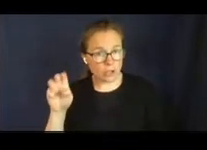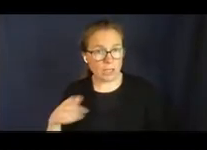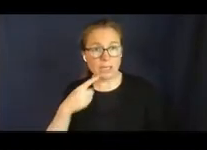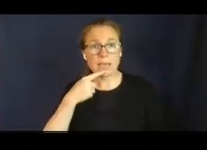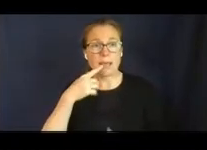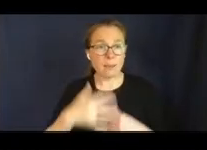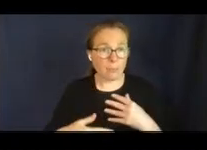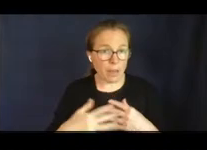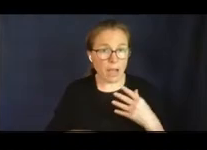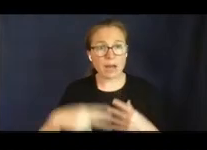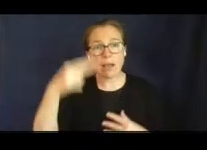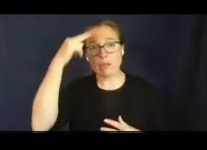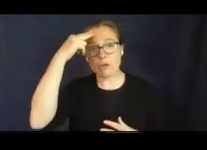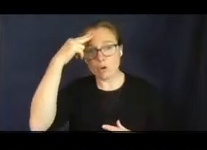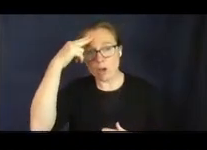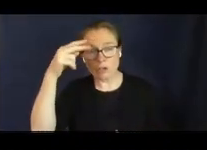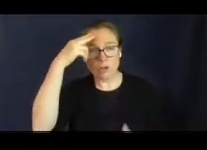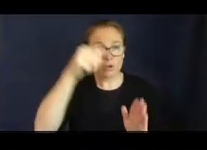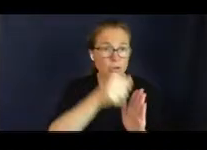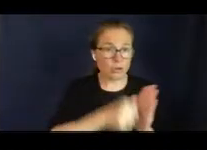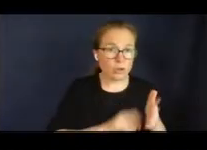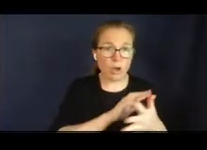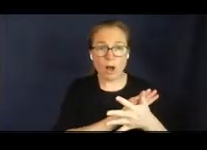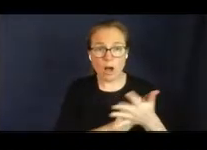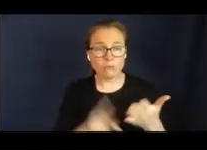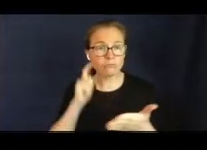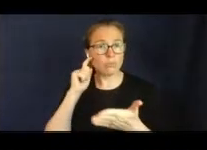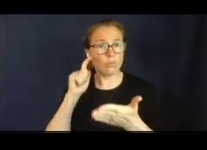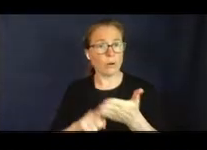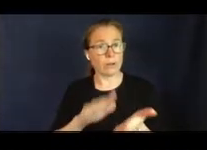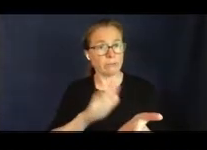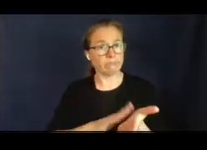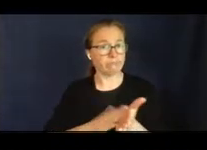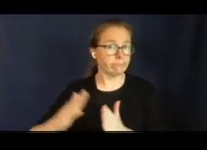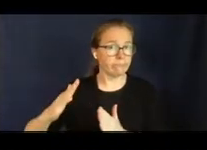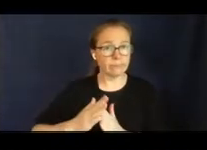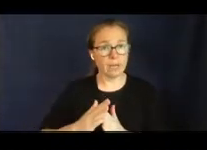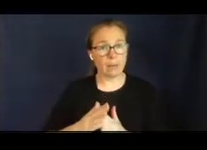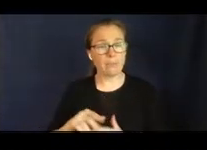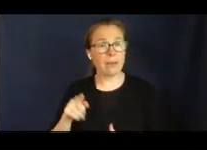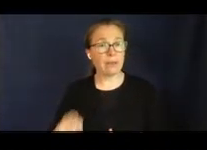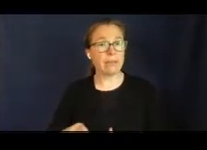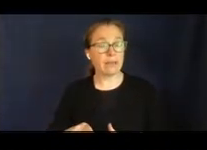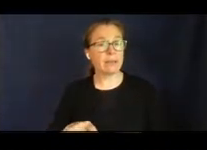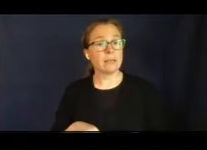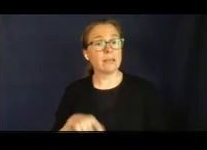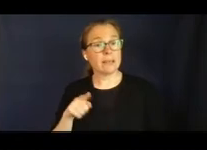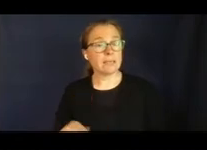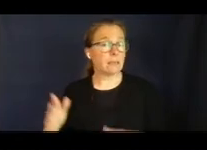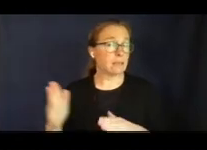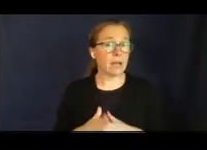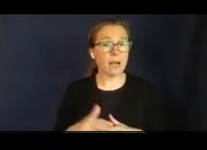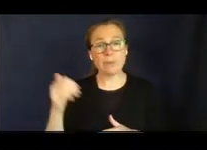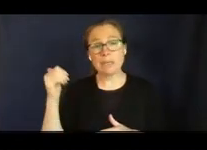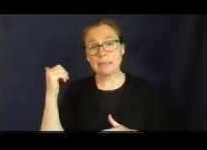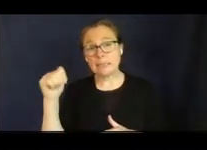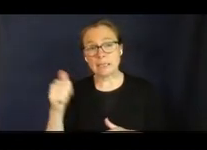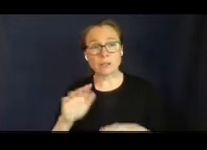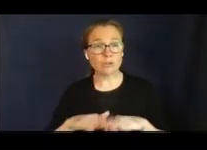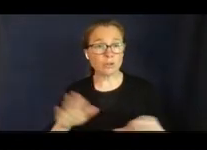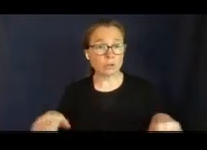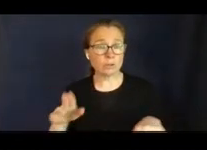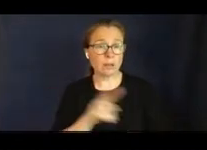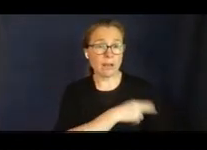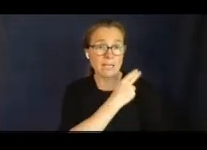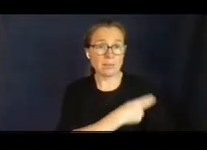and neurosurgery. Dornbecker is also among the top 10 children's hospitals in the Pacific region and